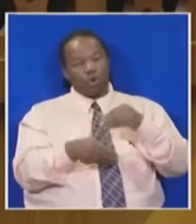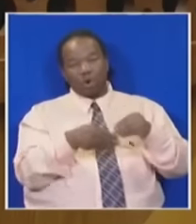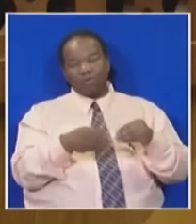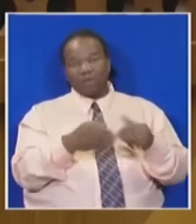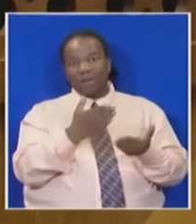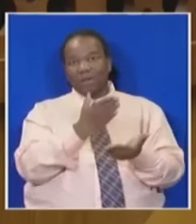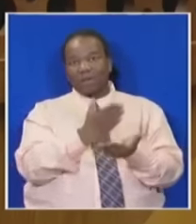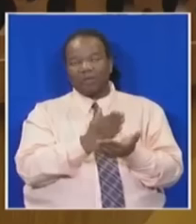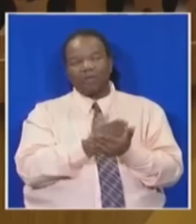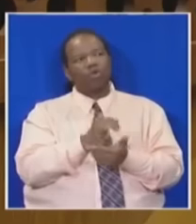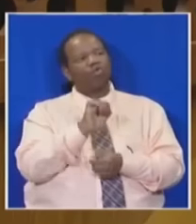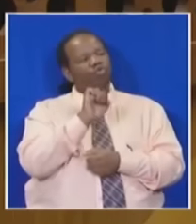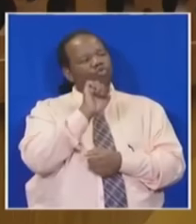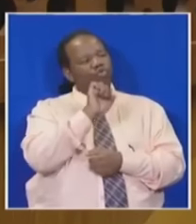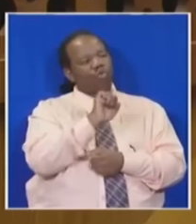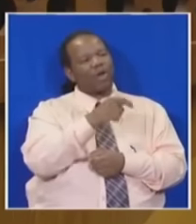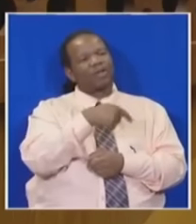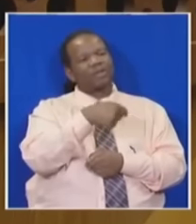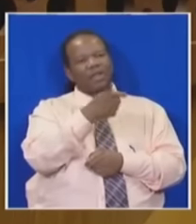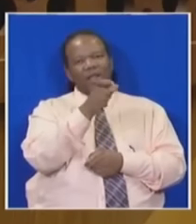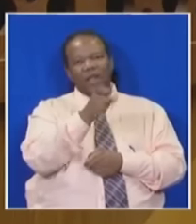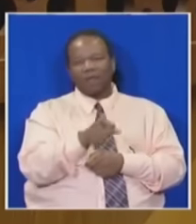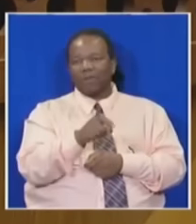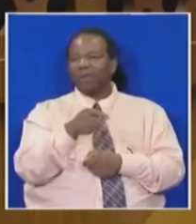sellout. A party who allows